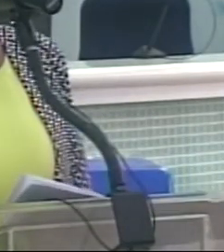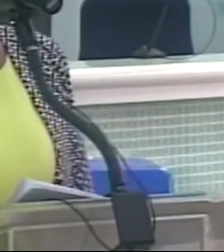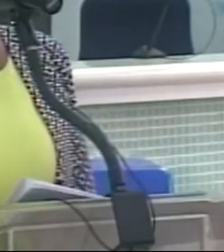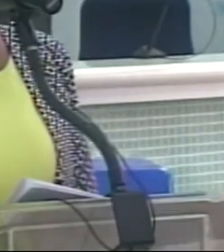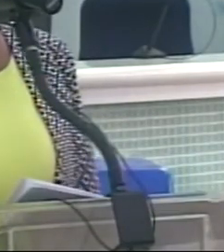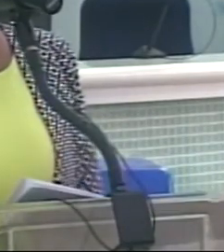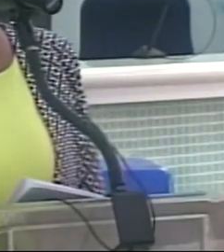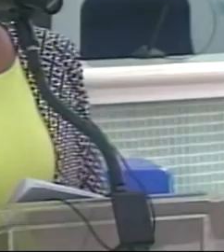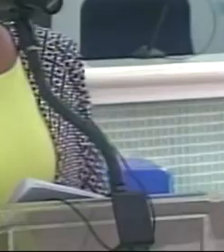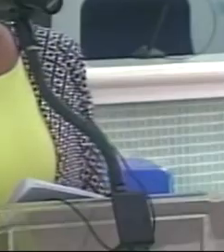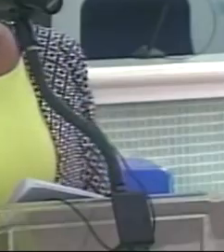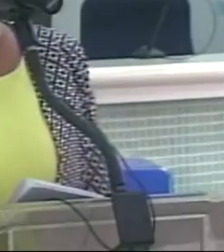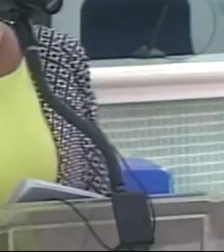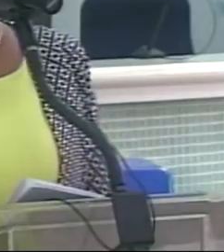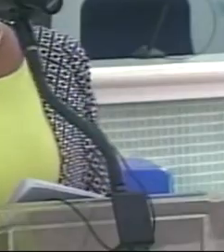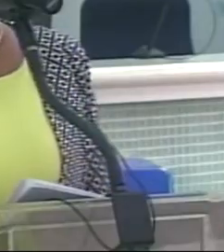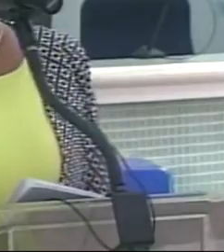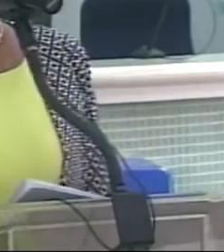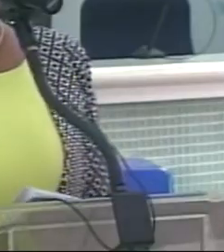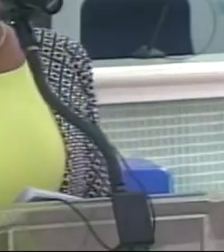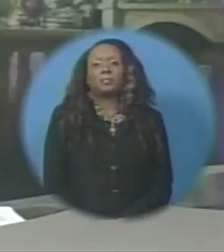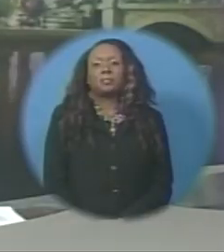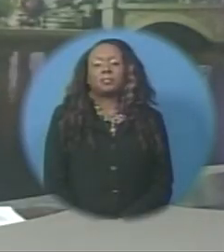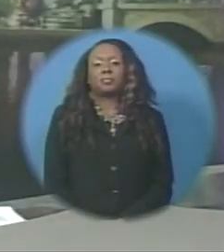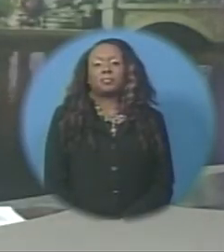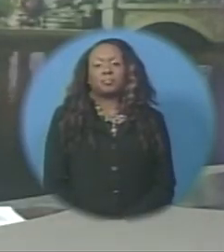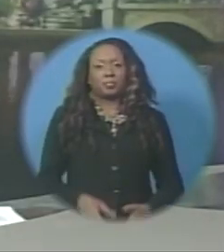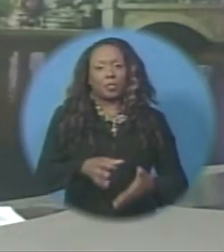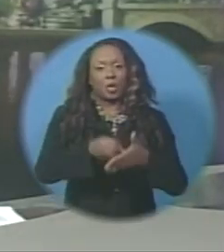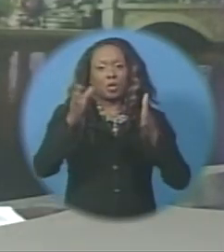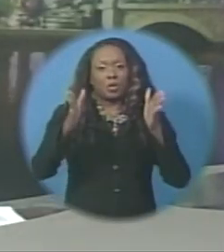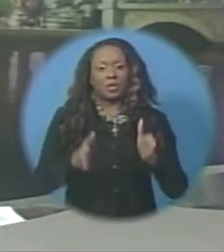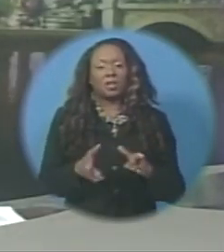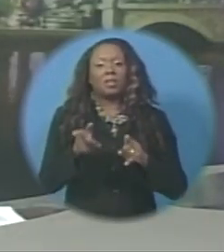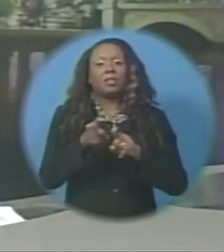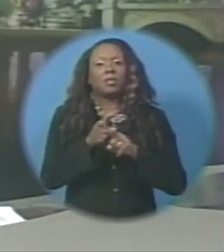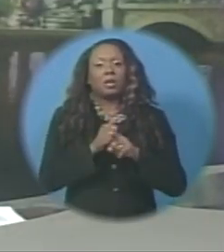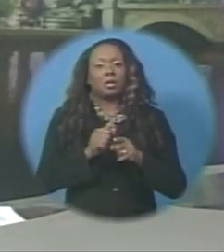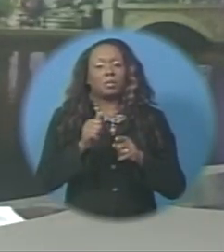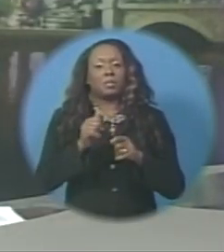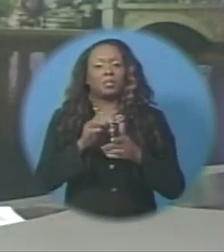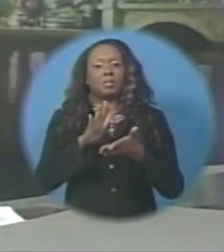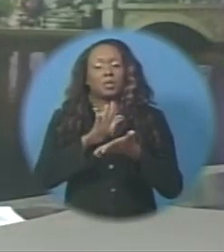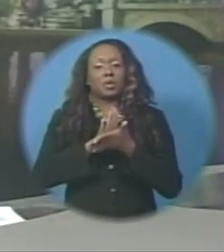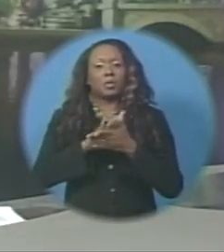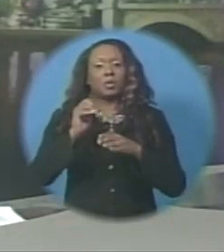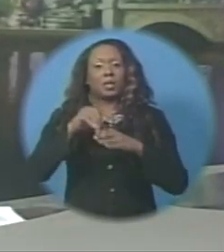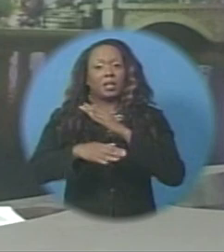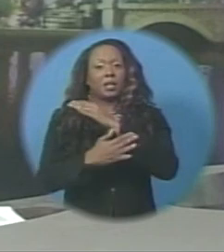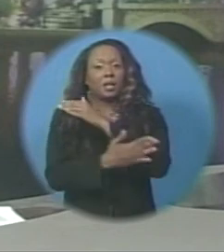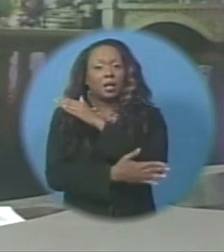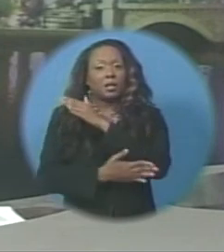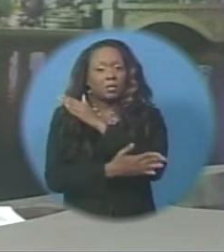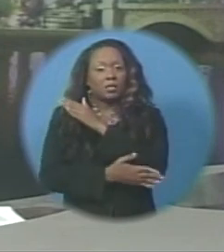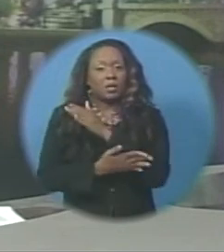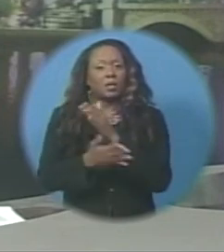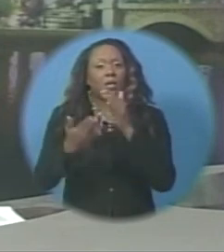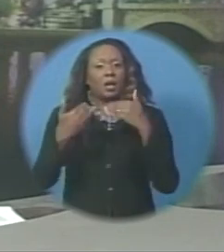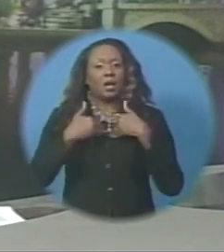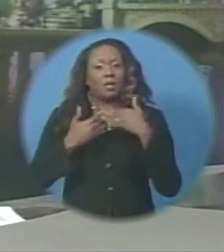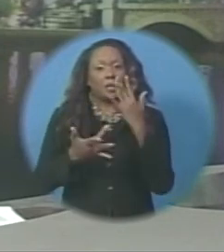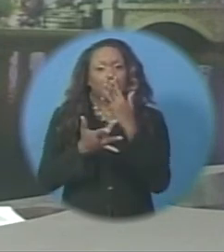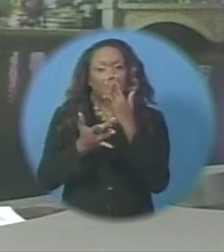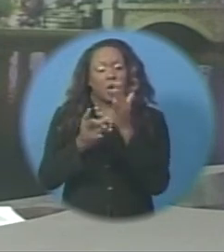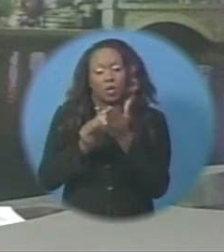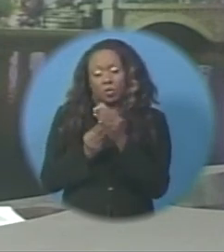used by the Going Green Committee of the bank. Students of a rural school are now equipped with the technology to grow their